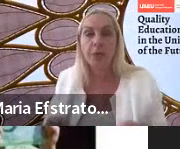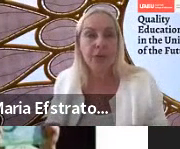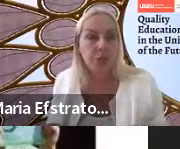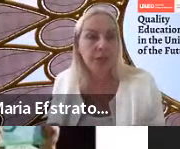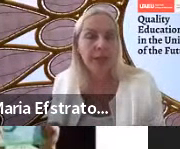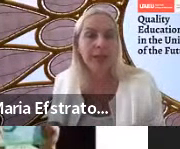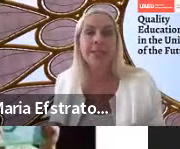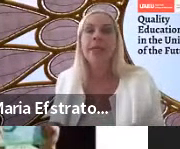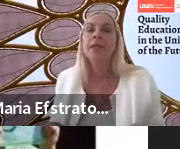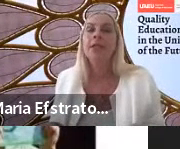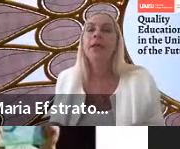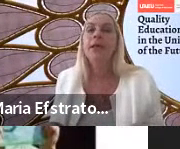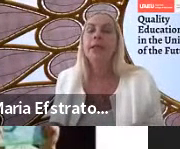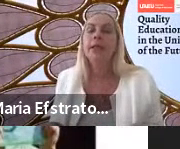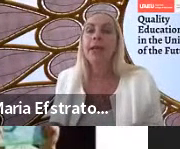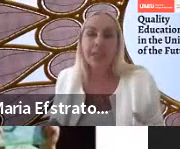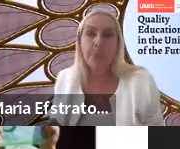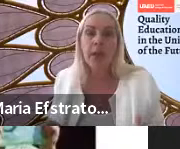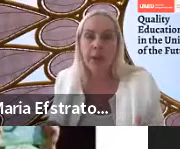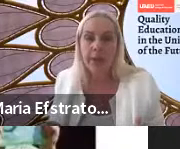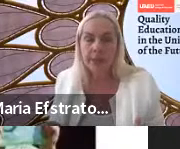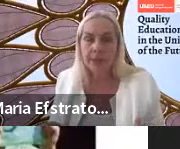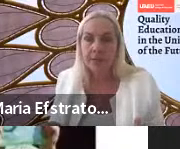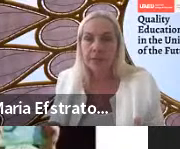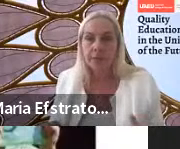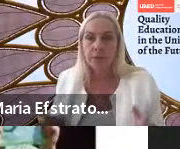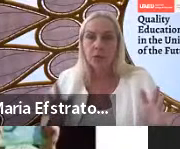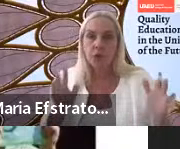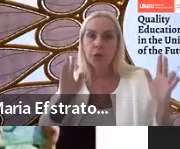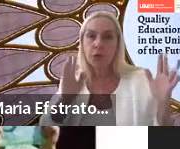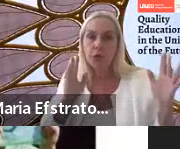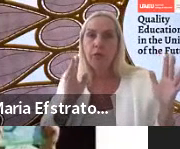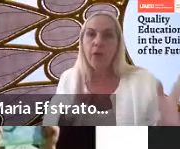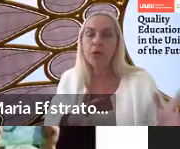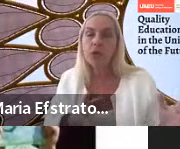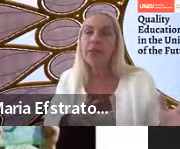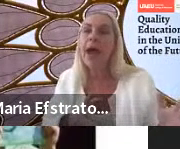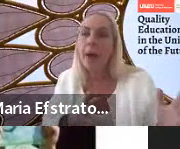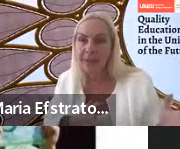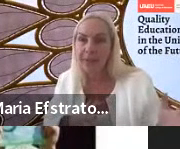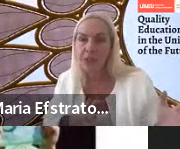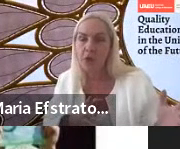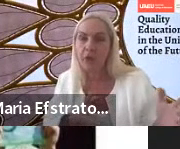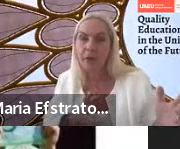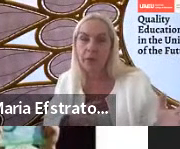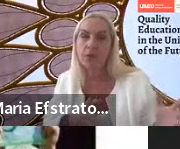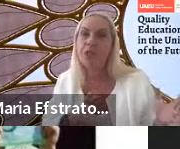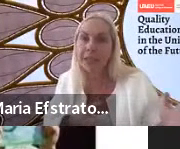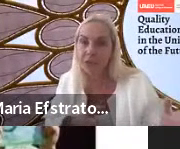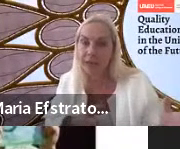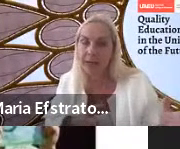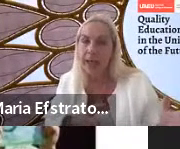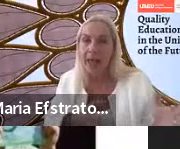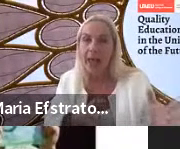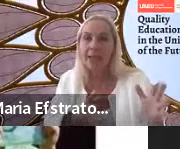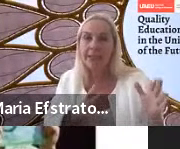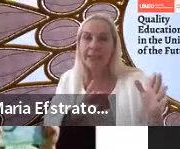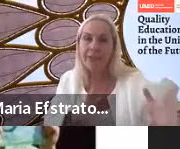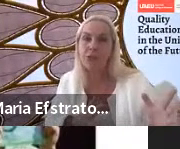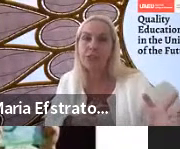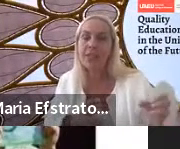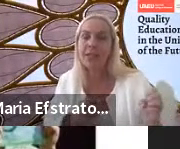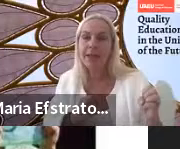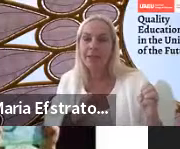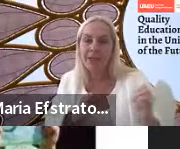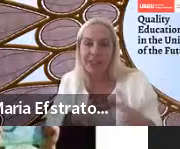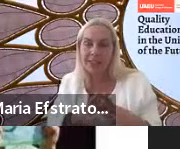as professionals and as parents, to focus on the happiness of our children. And